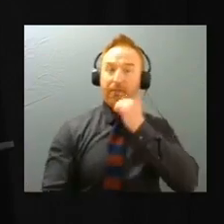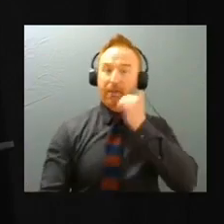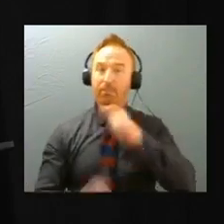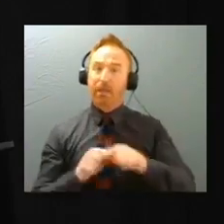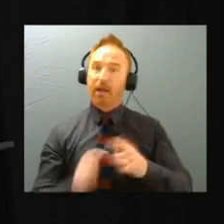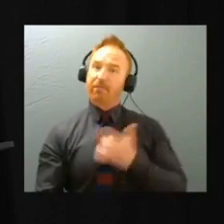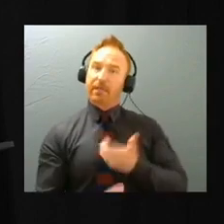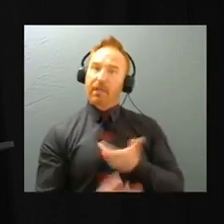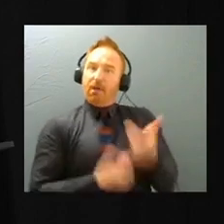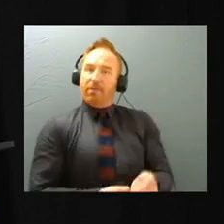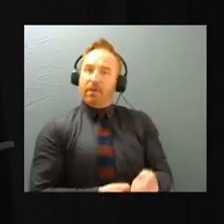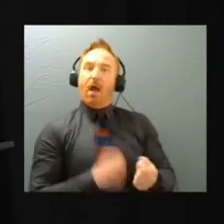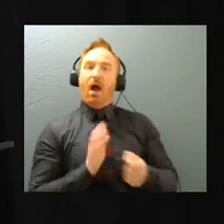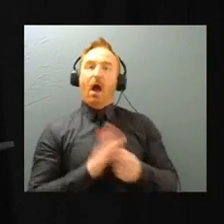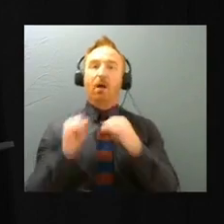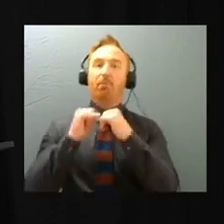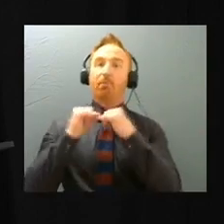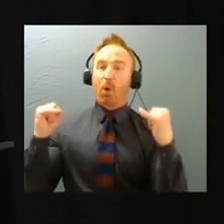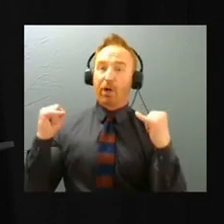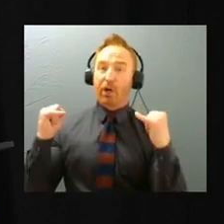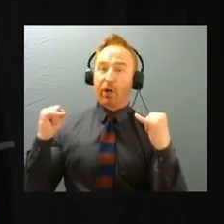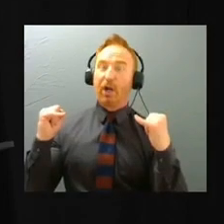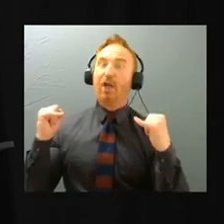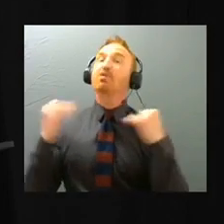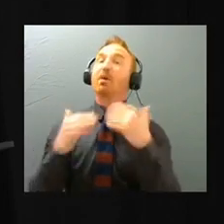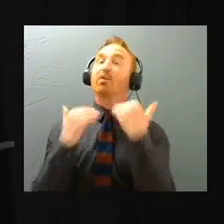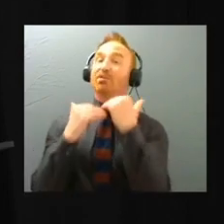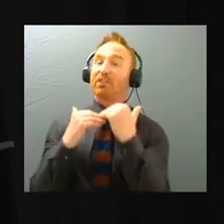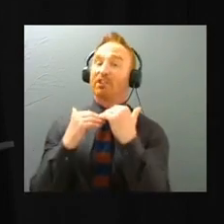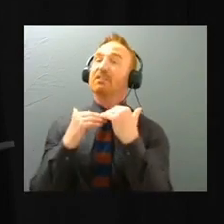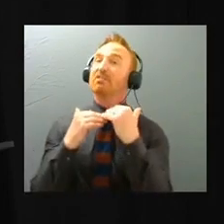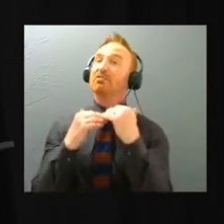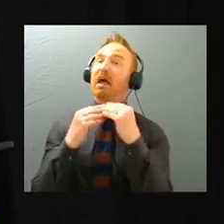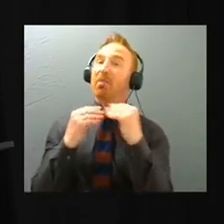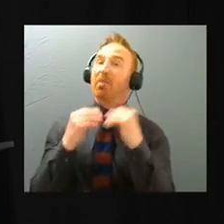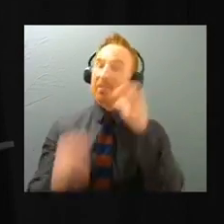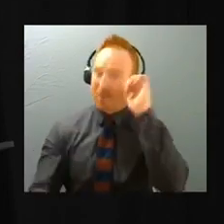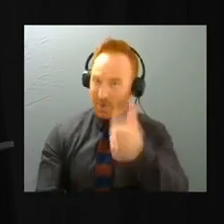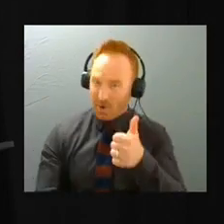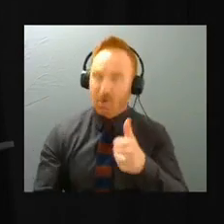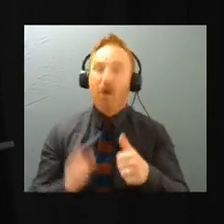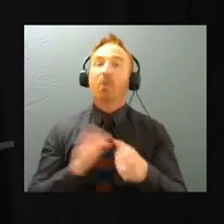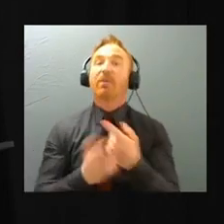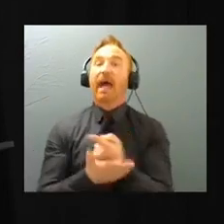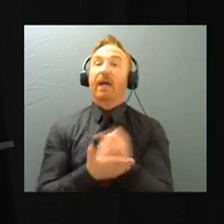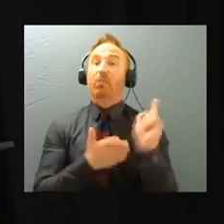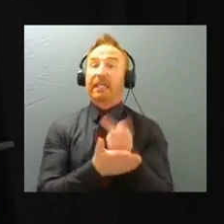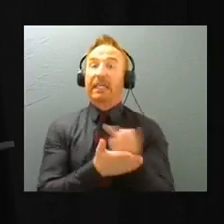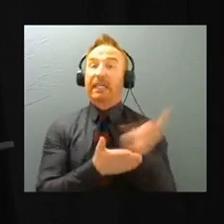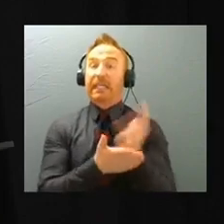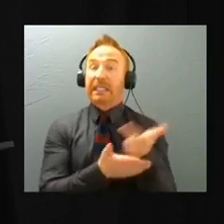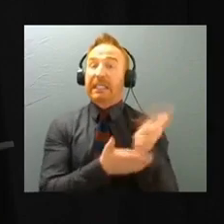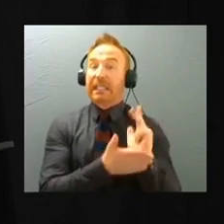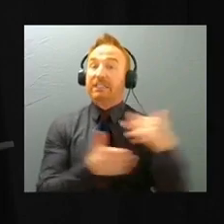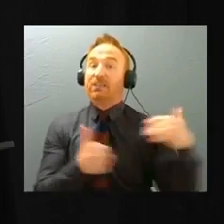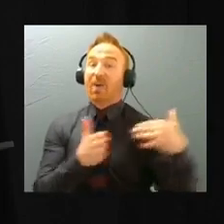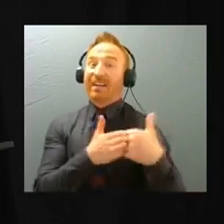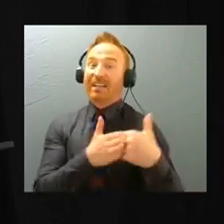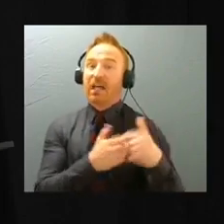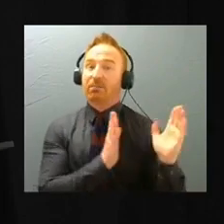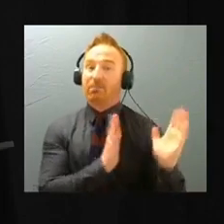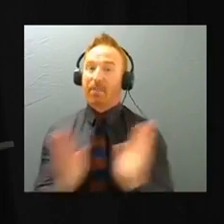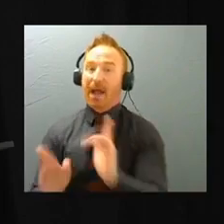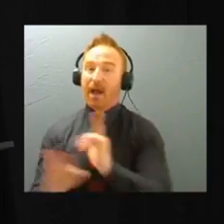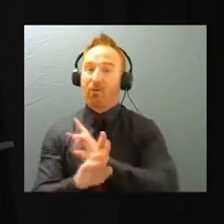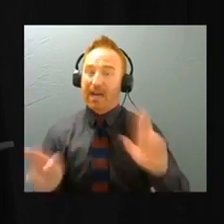border restrictions tomorrow. We've had several weeks to prepare and to provide guidance to individuals and businesses on